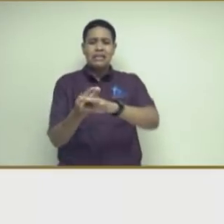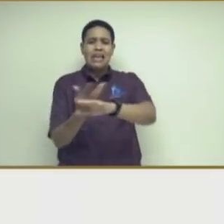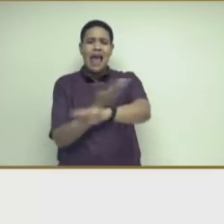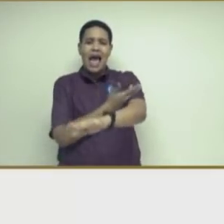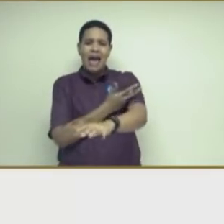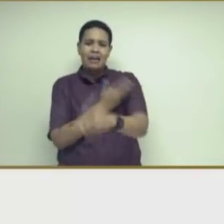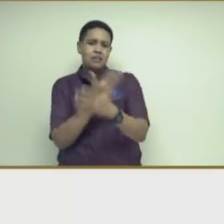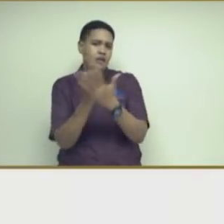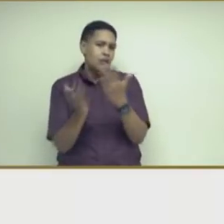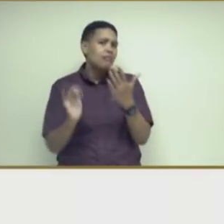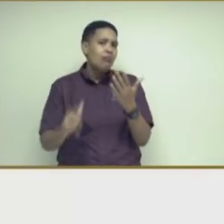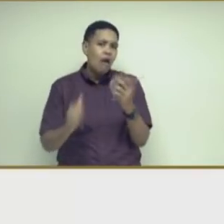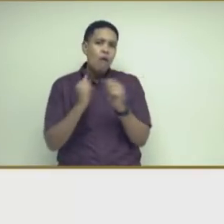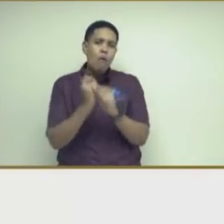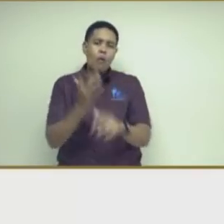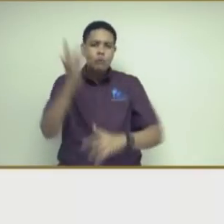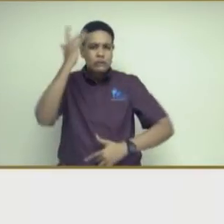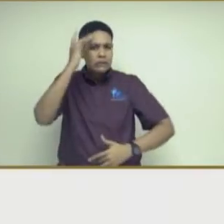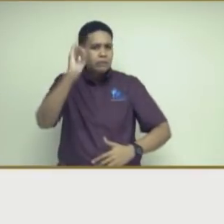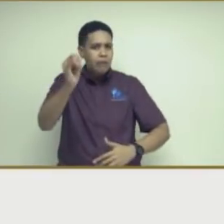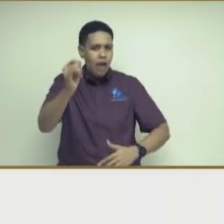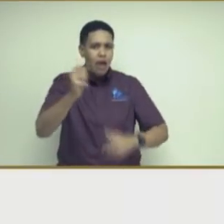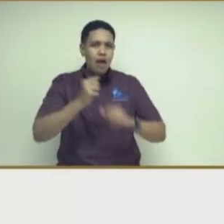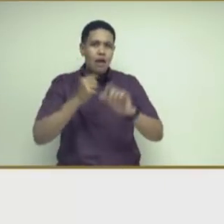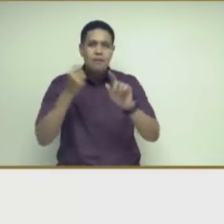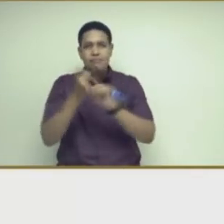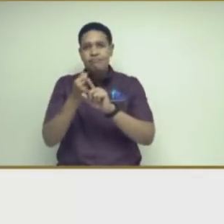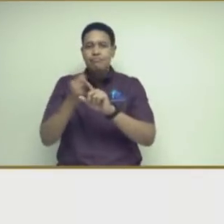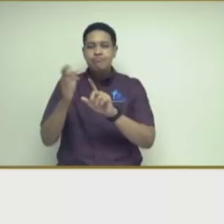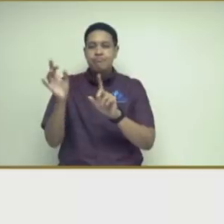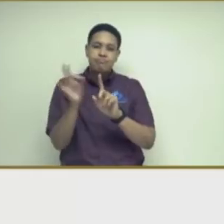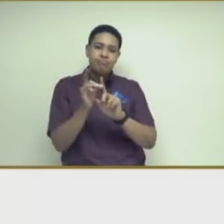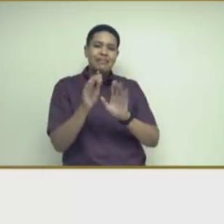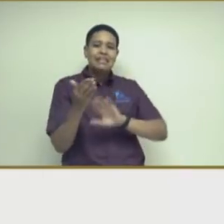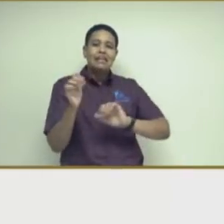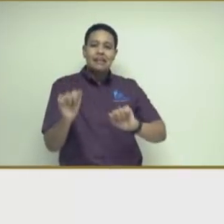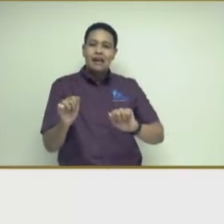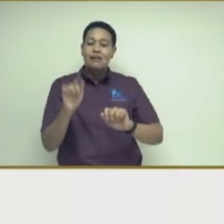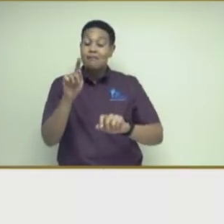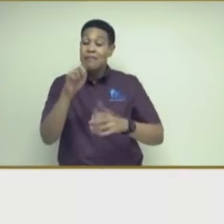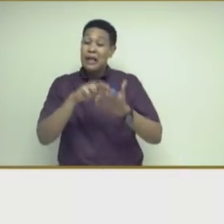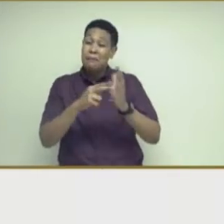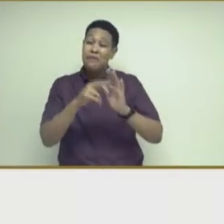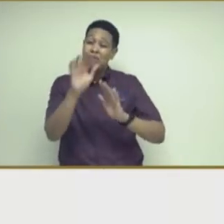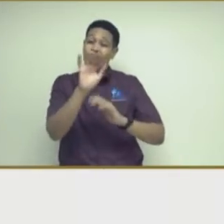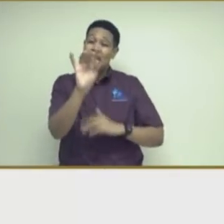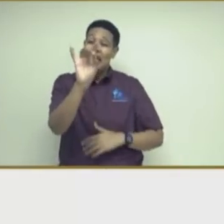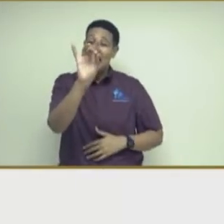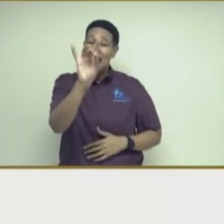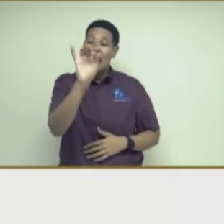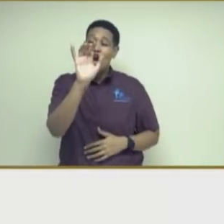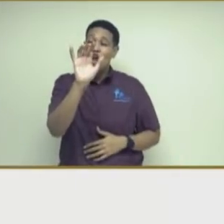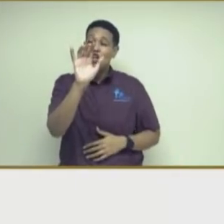were selected. And that means about